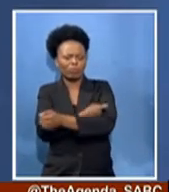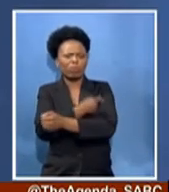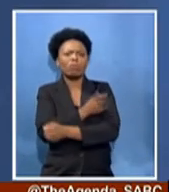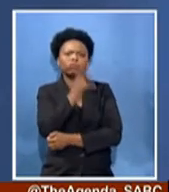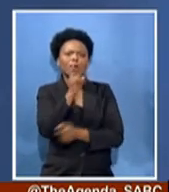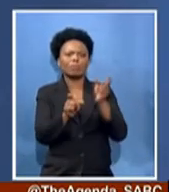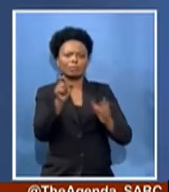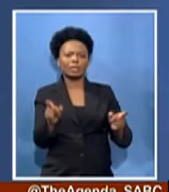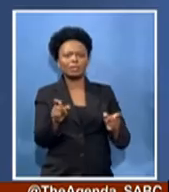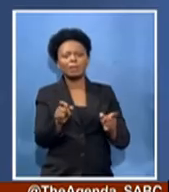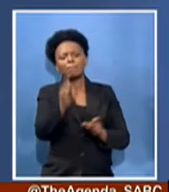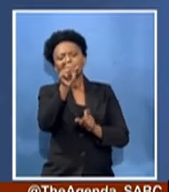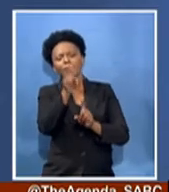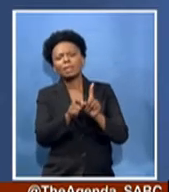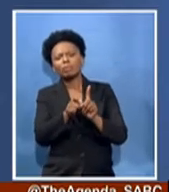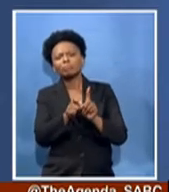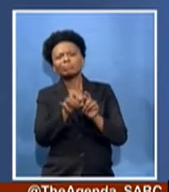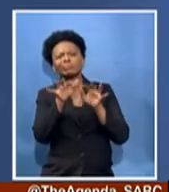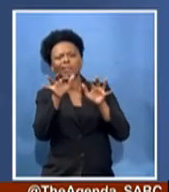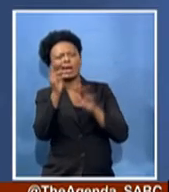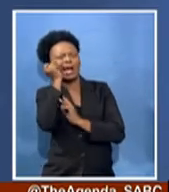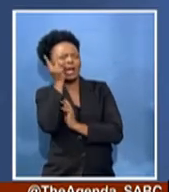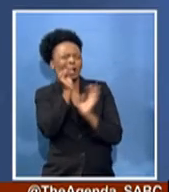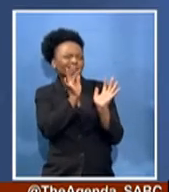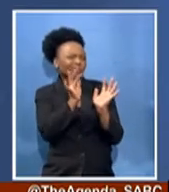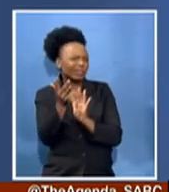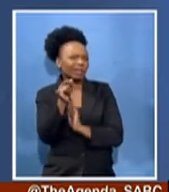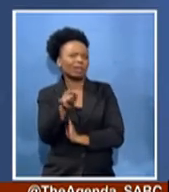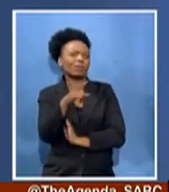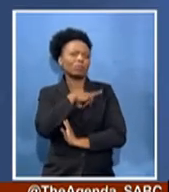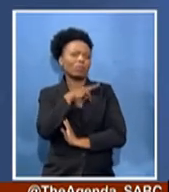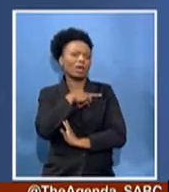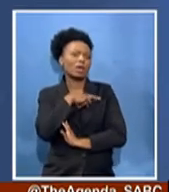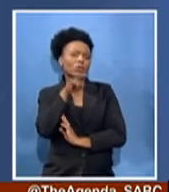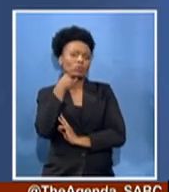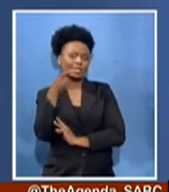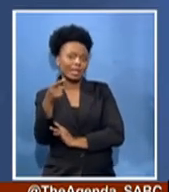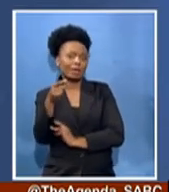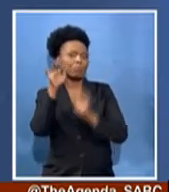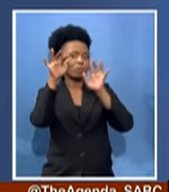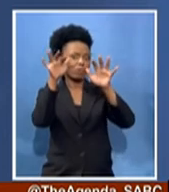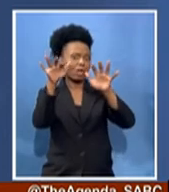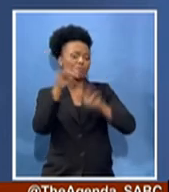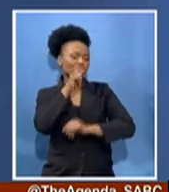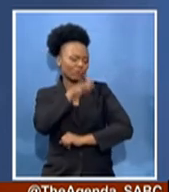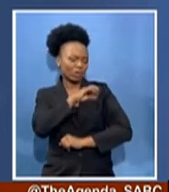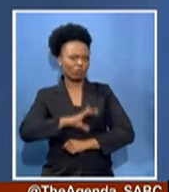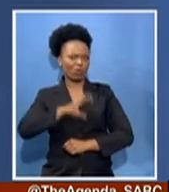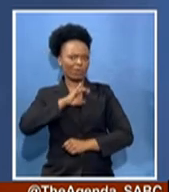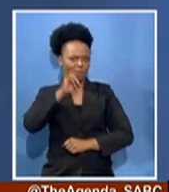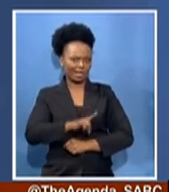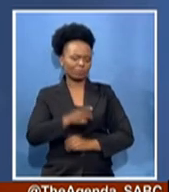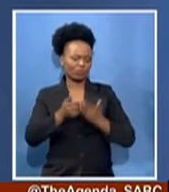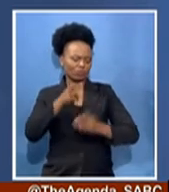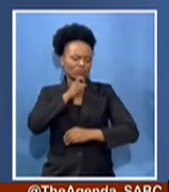to giving the public confidence if they understand the process. Help us understand if it's normal practice to keep on reviewing